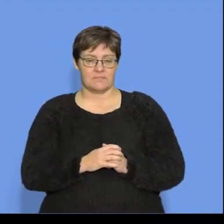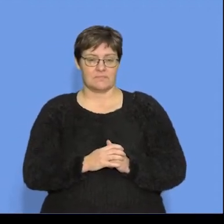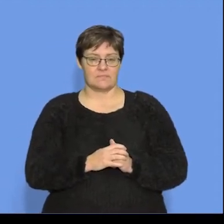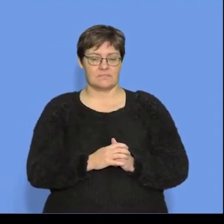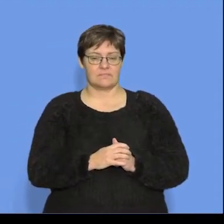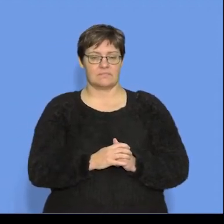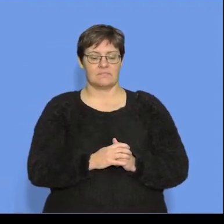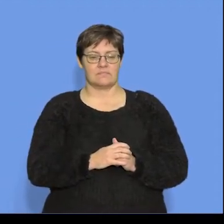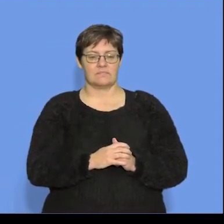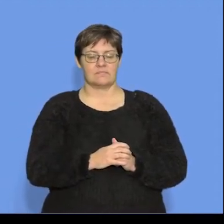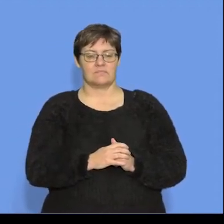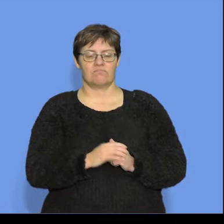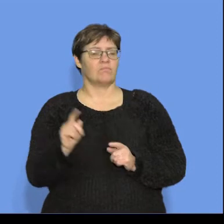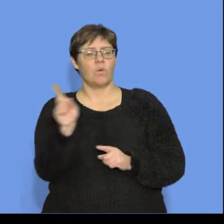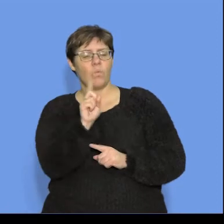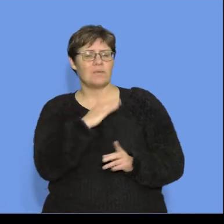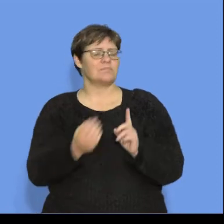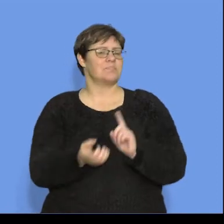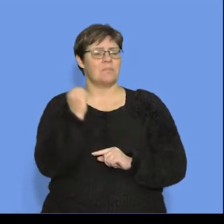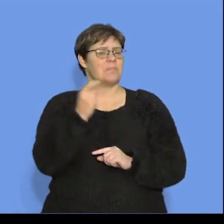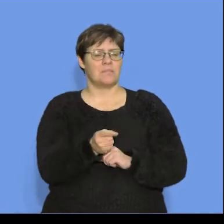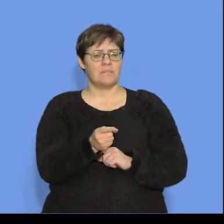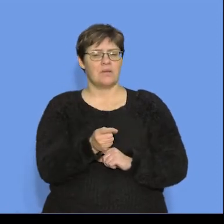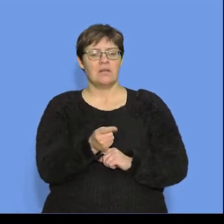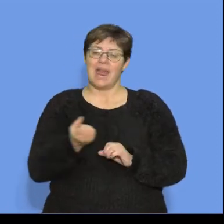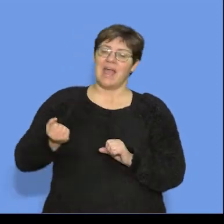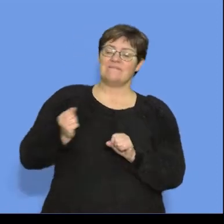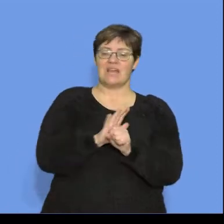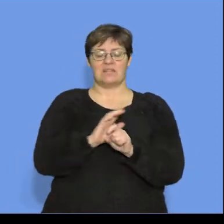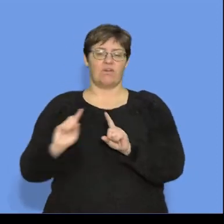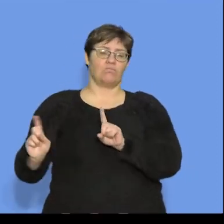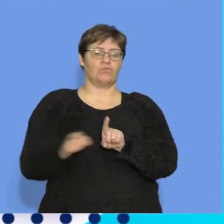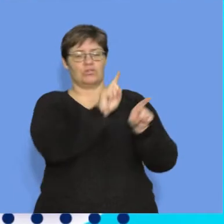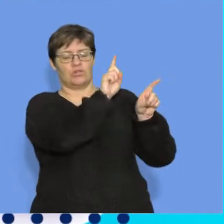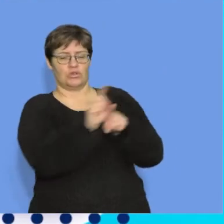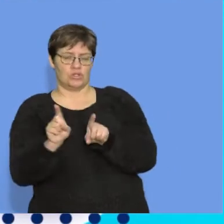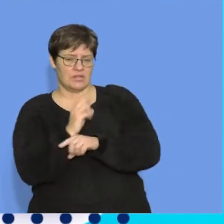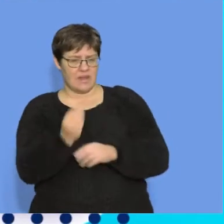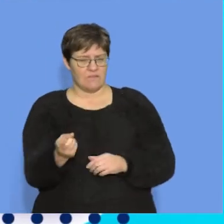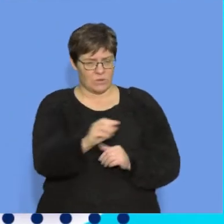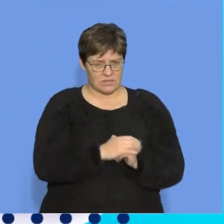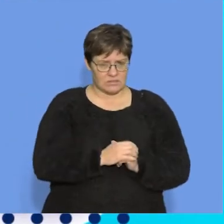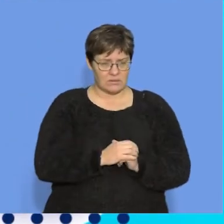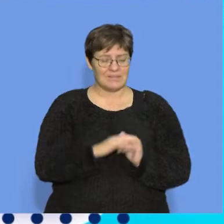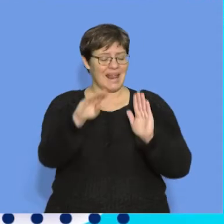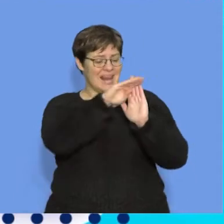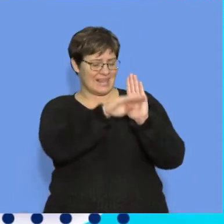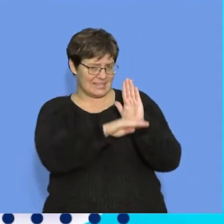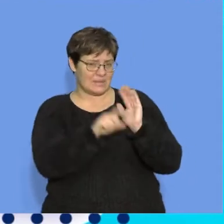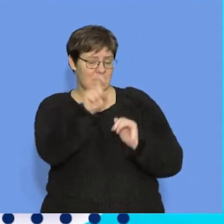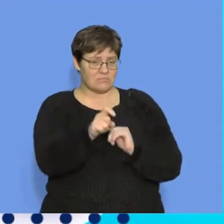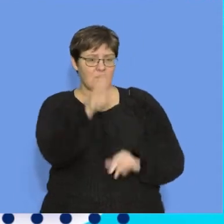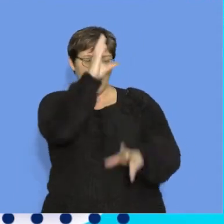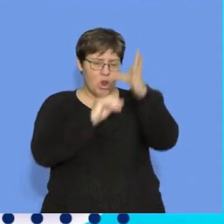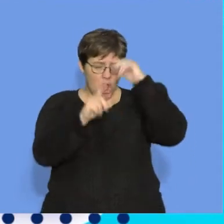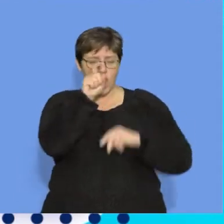Now, what can determine then to get these effective collisions? Well, there's some things that you're going to need to list, and you must